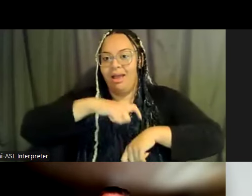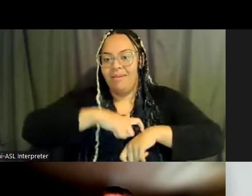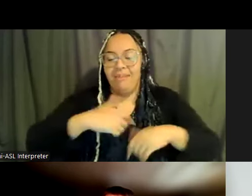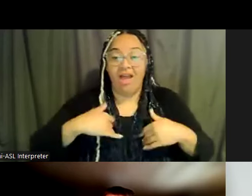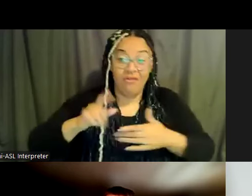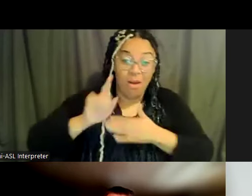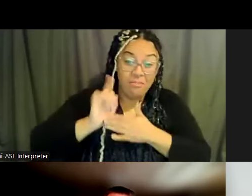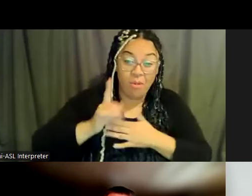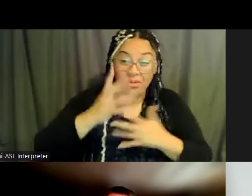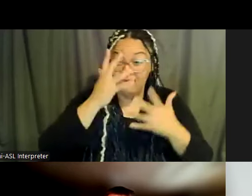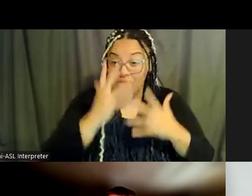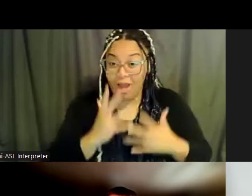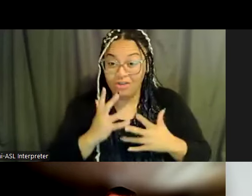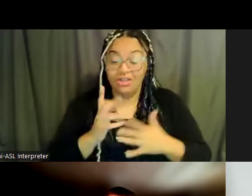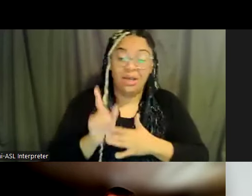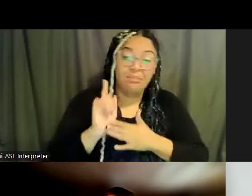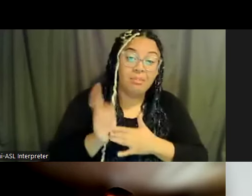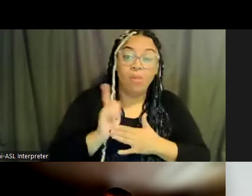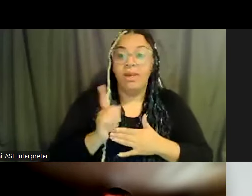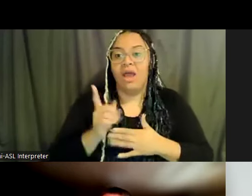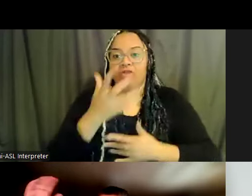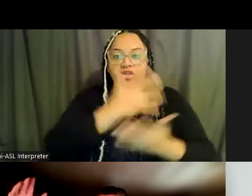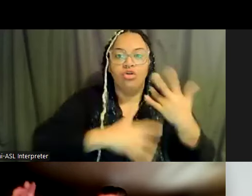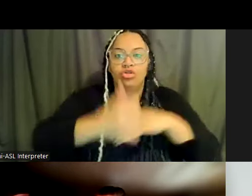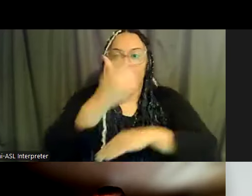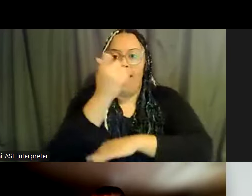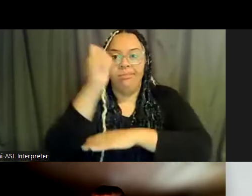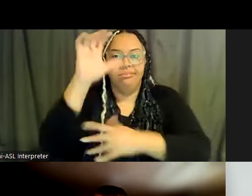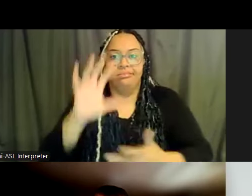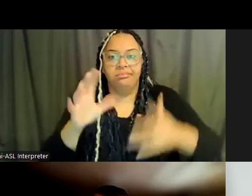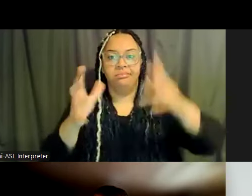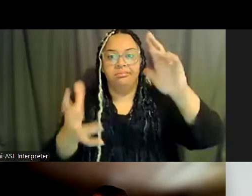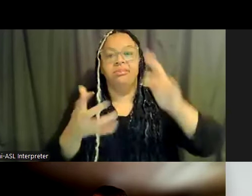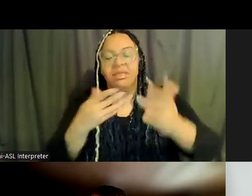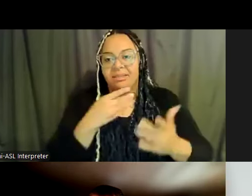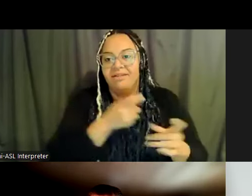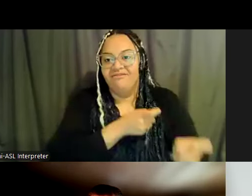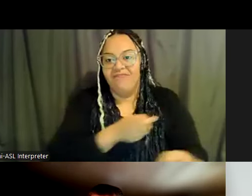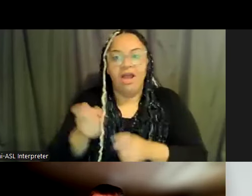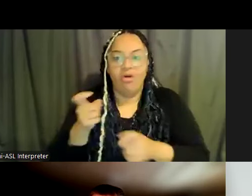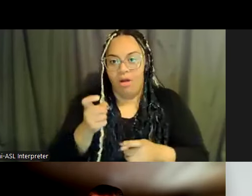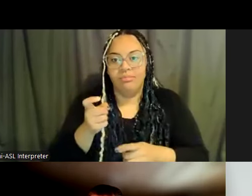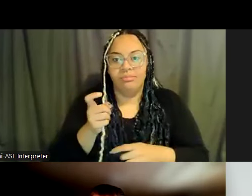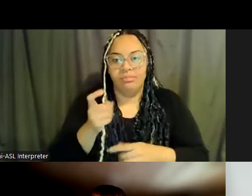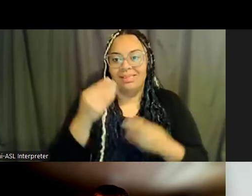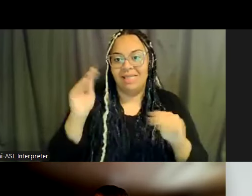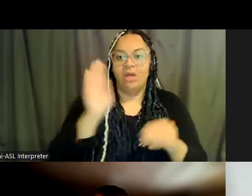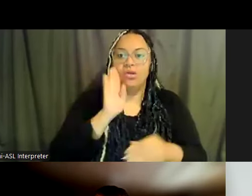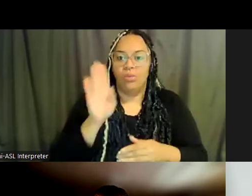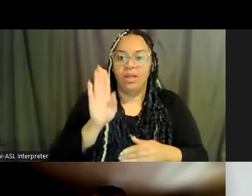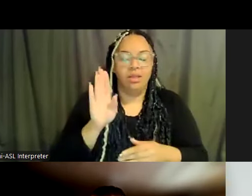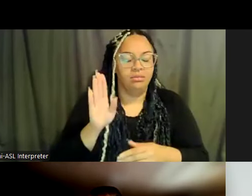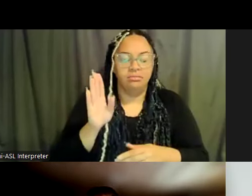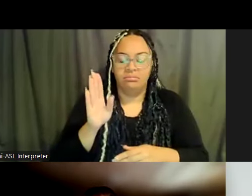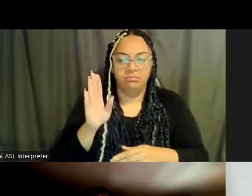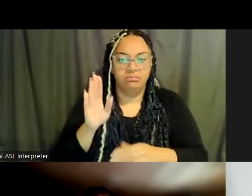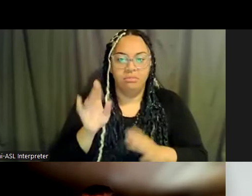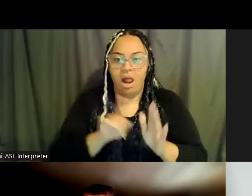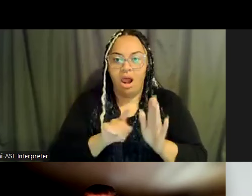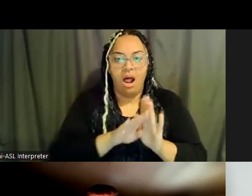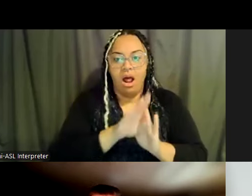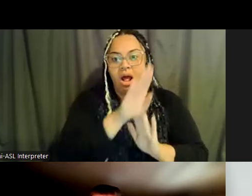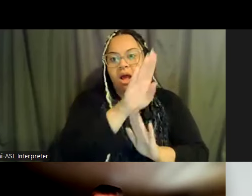of tragedy or a moment of social unrest, firearm sales go up. Um, Fortunately now, again, gun ranges are